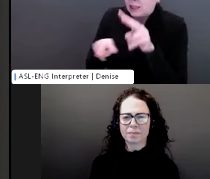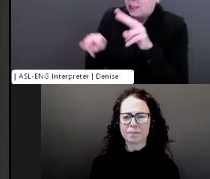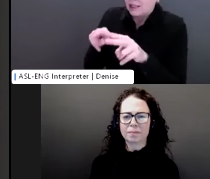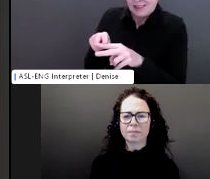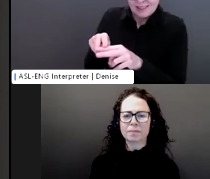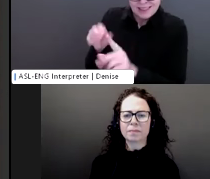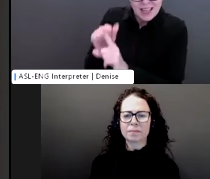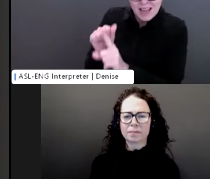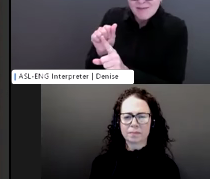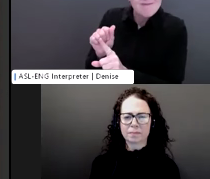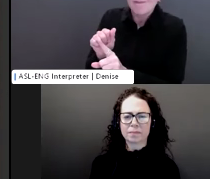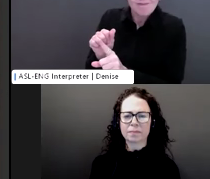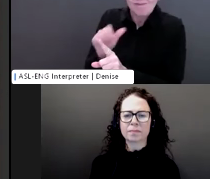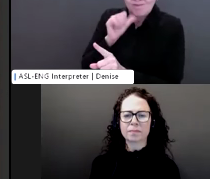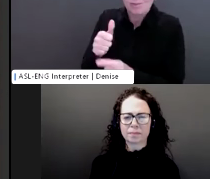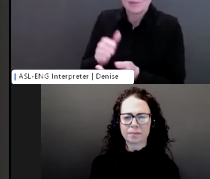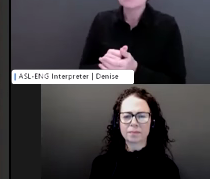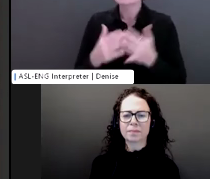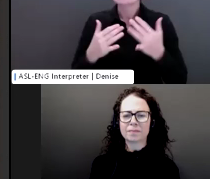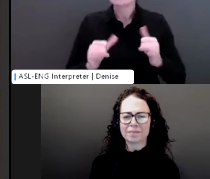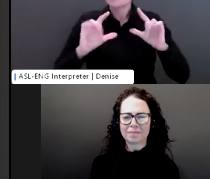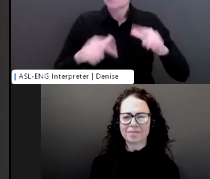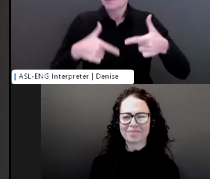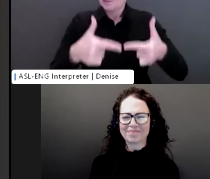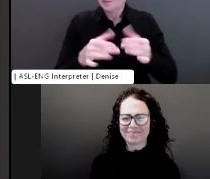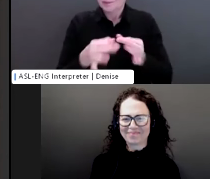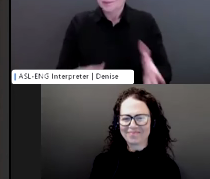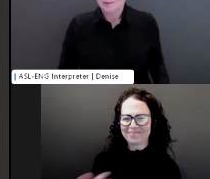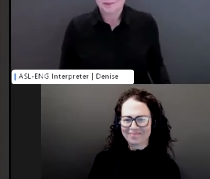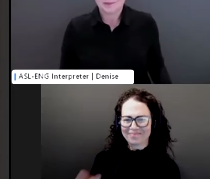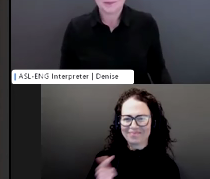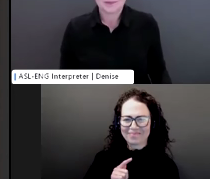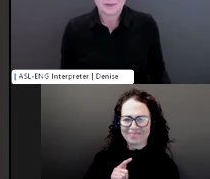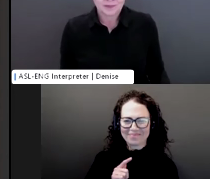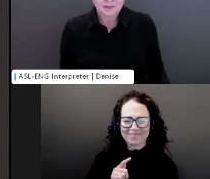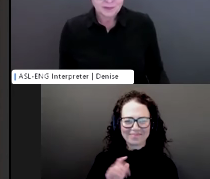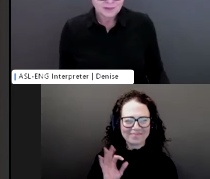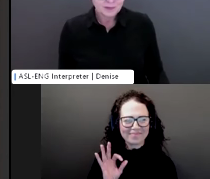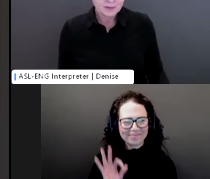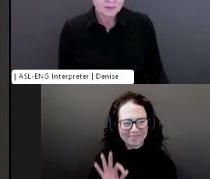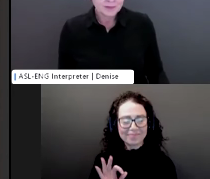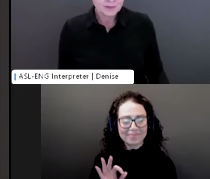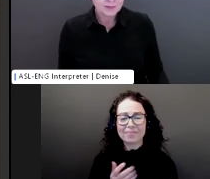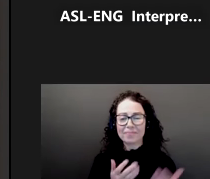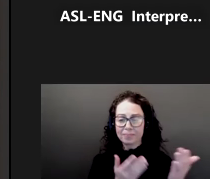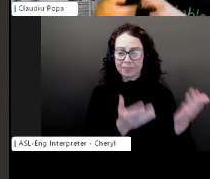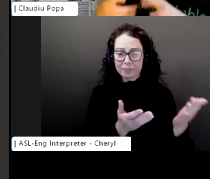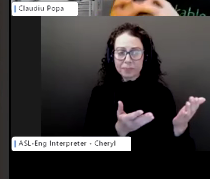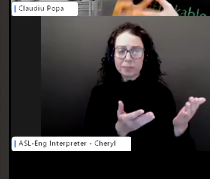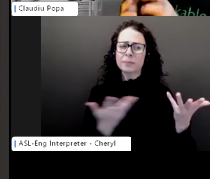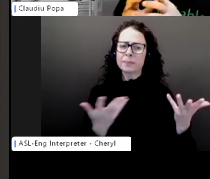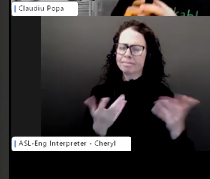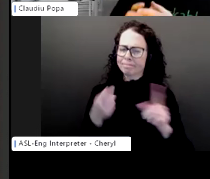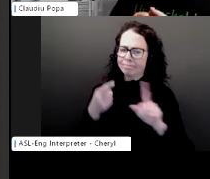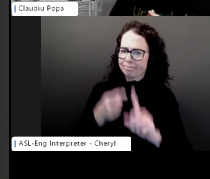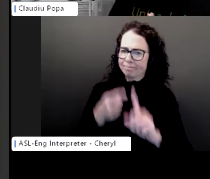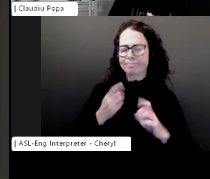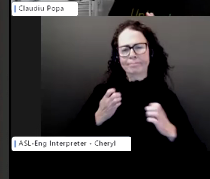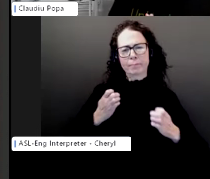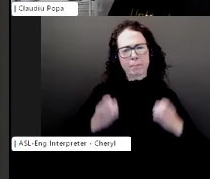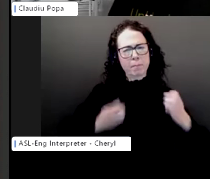So it always comes down to emotion. It always comes down to this idea